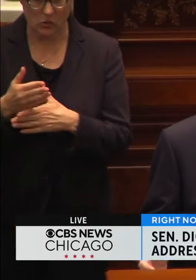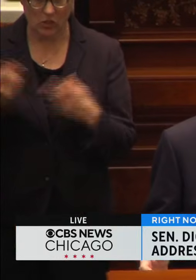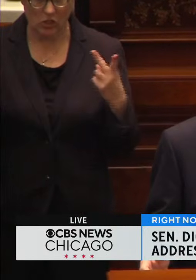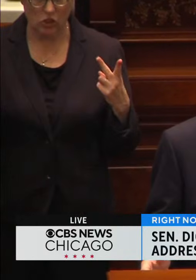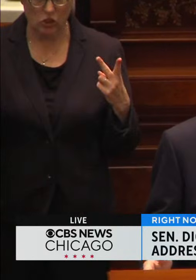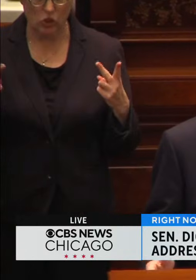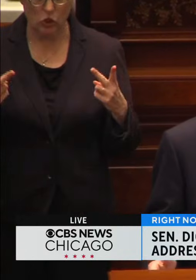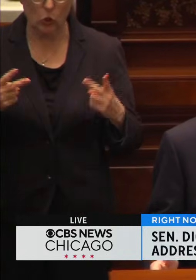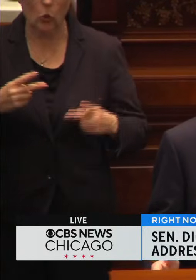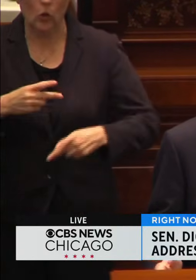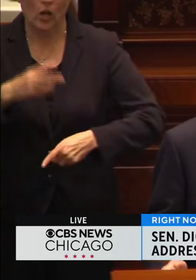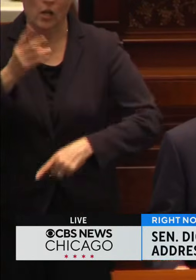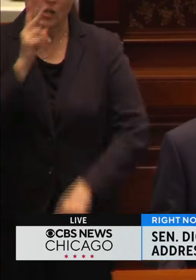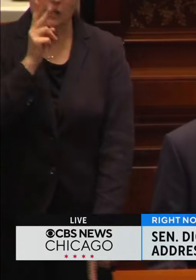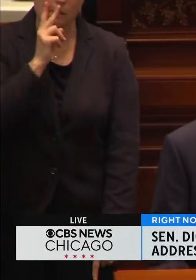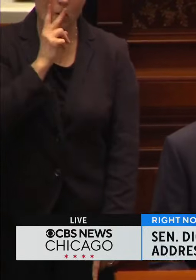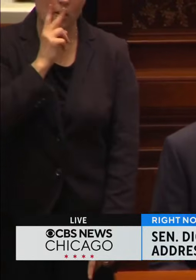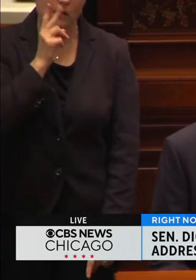sumo wrestlers.